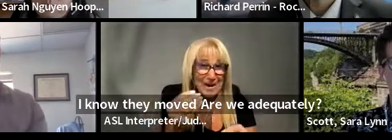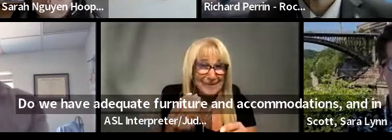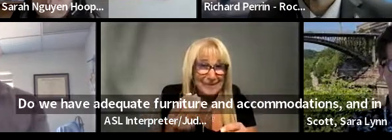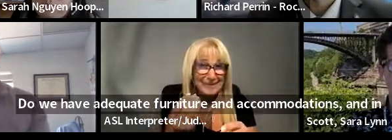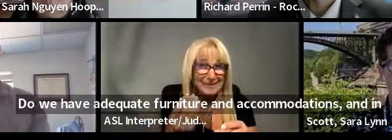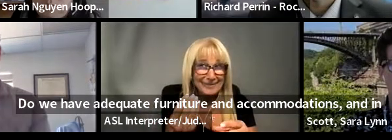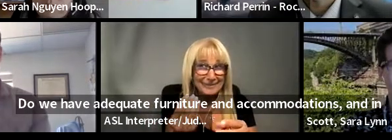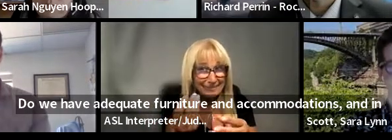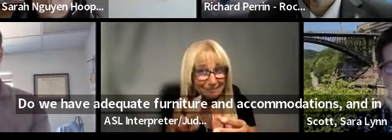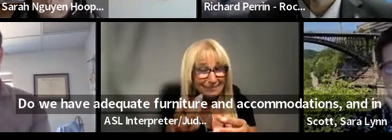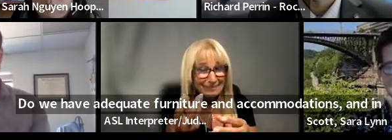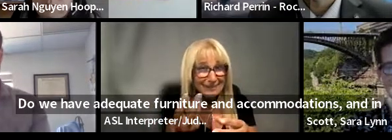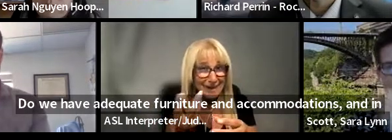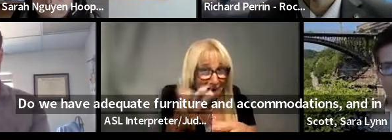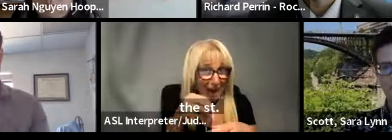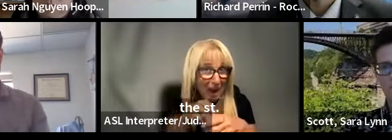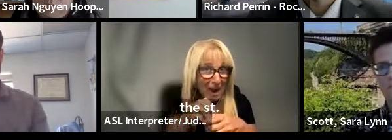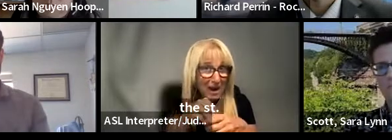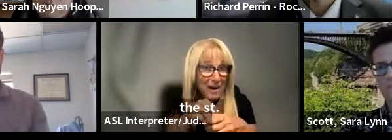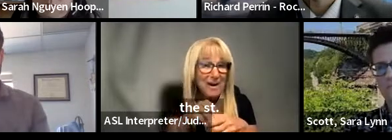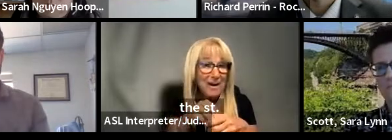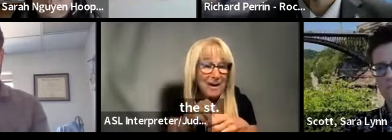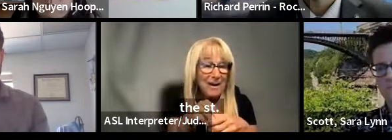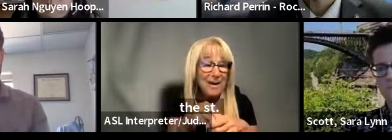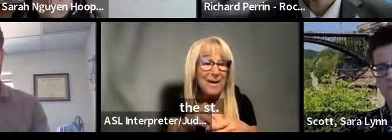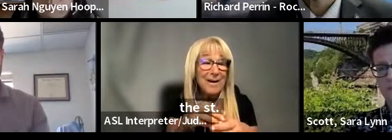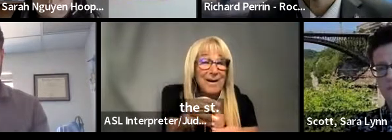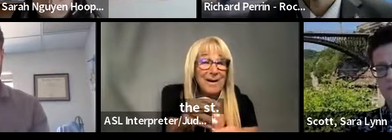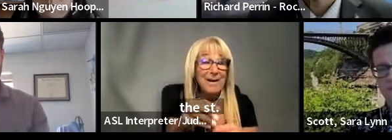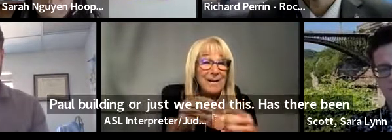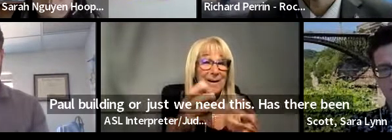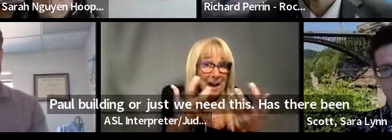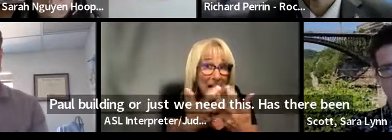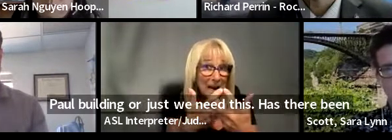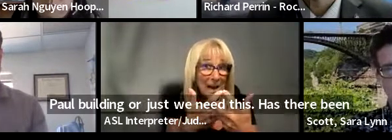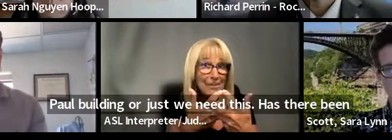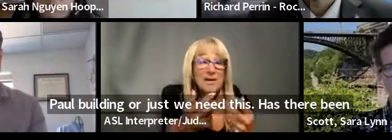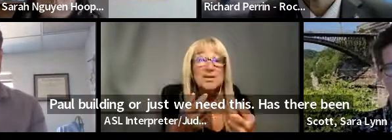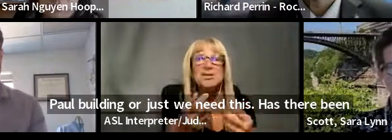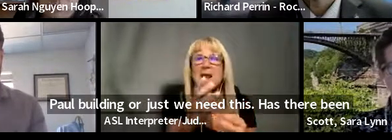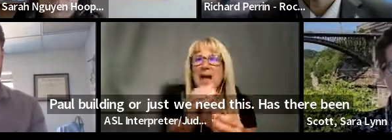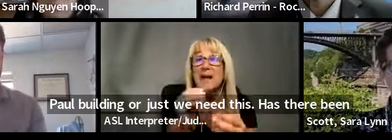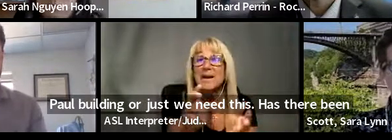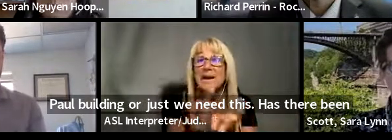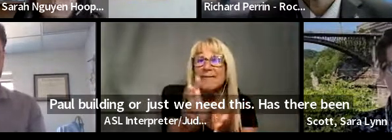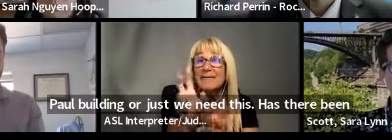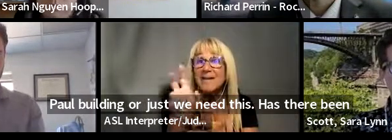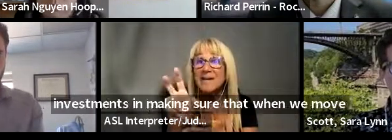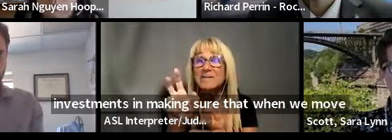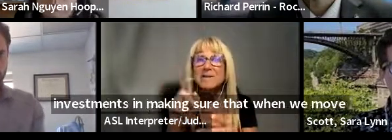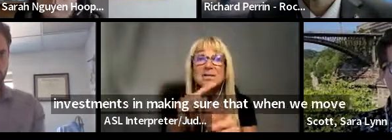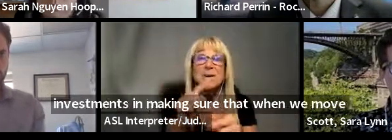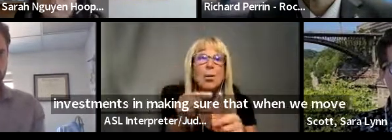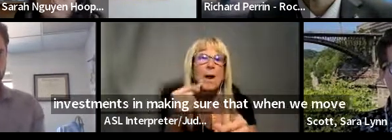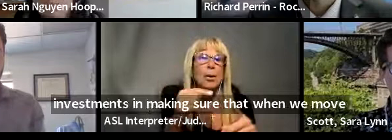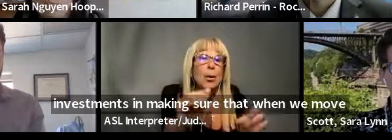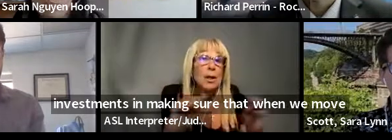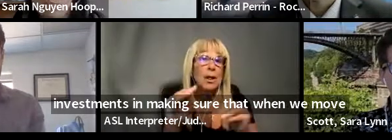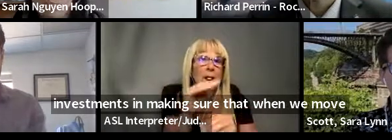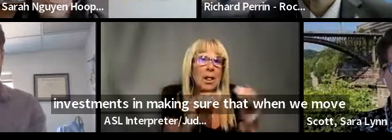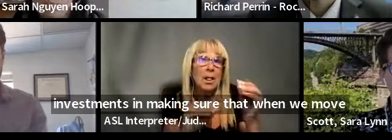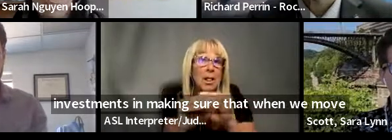building? Or do we need, has there been investments in making sure that when we move all these things around that we